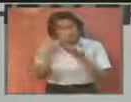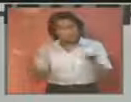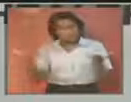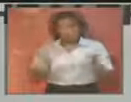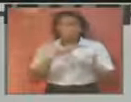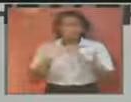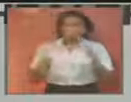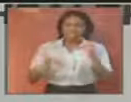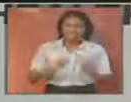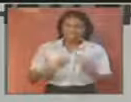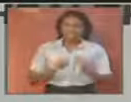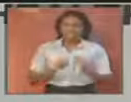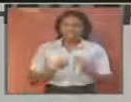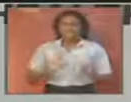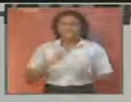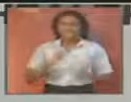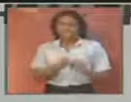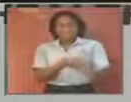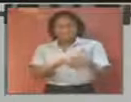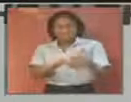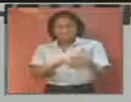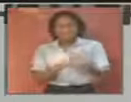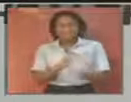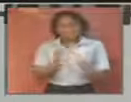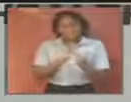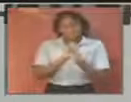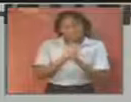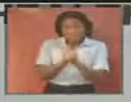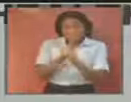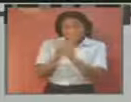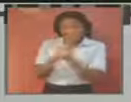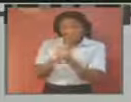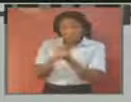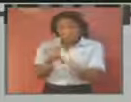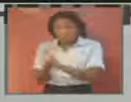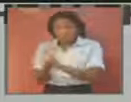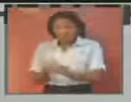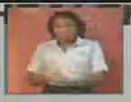concern. Today we look at vaccines and variants.